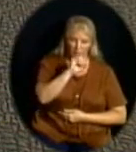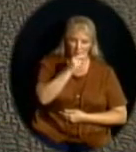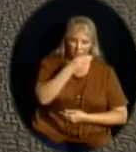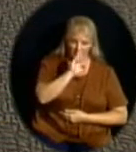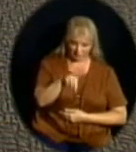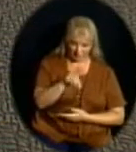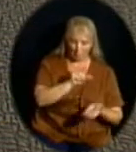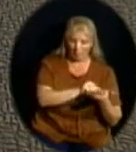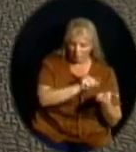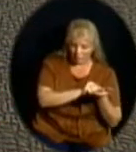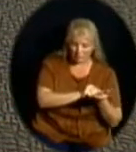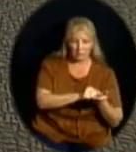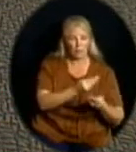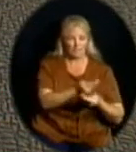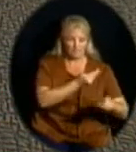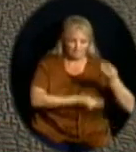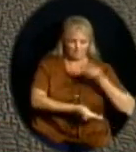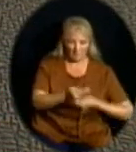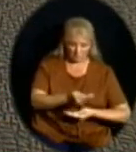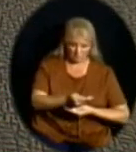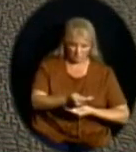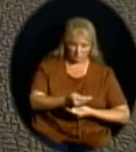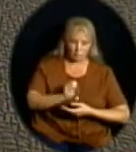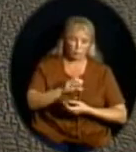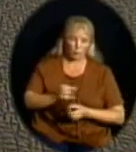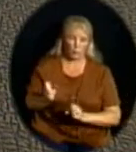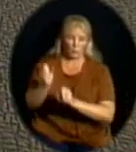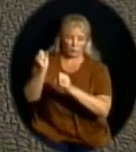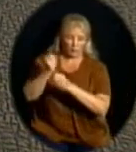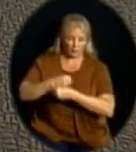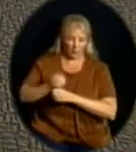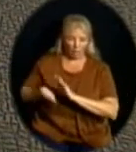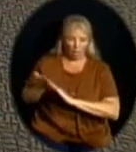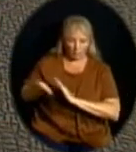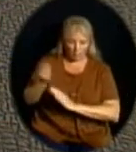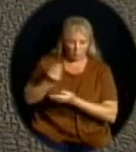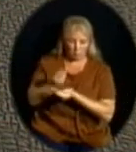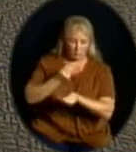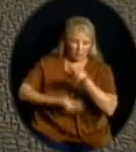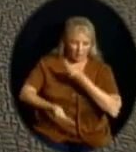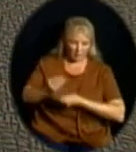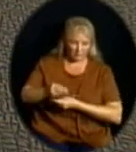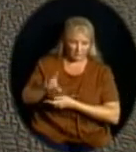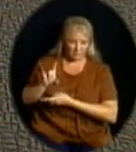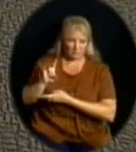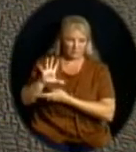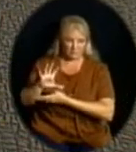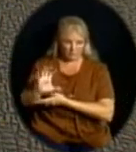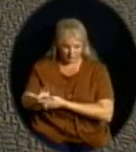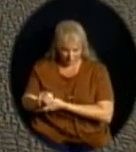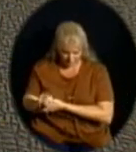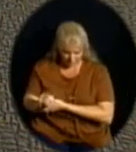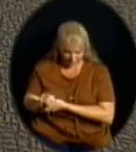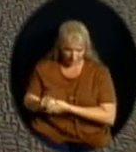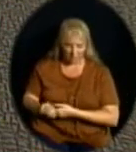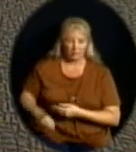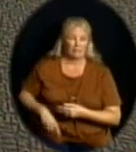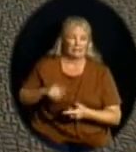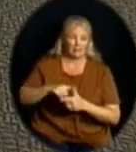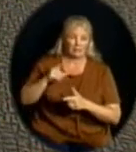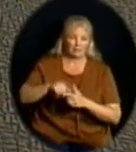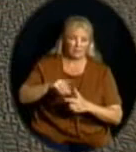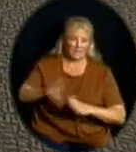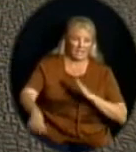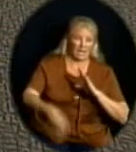750, then built into the published budget an additional 400, 450 students for the eventuality that we